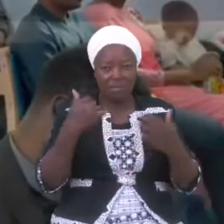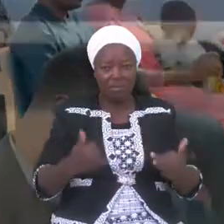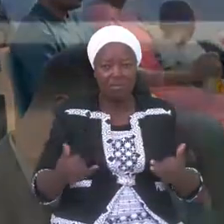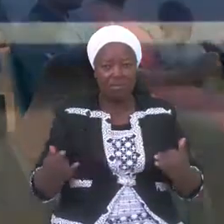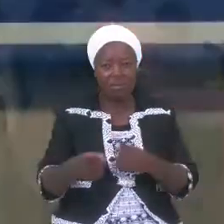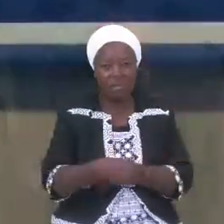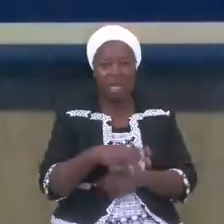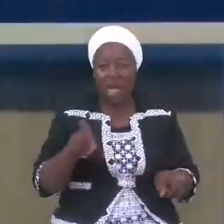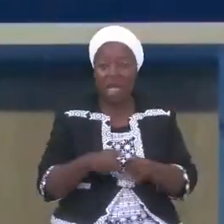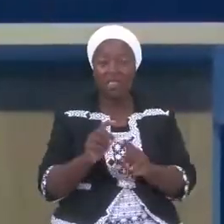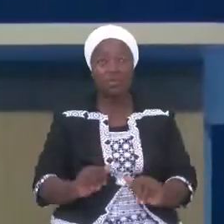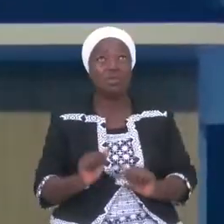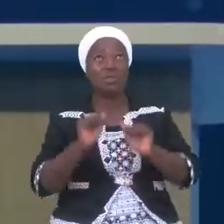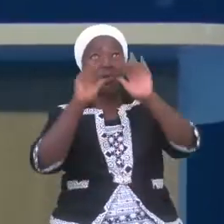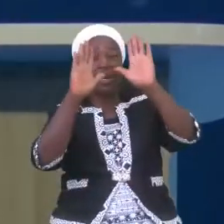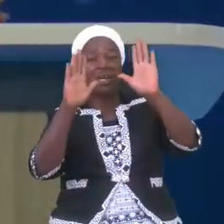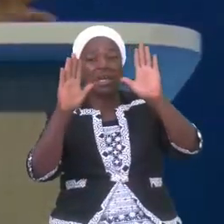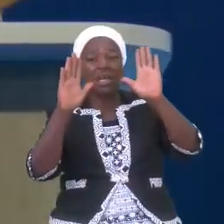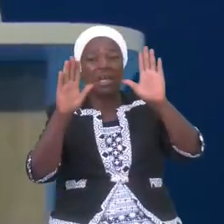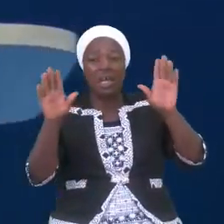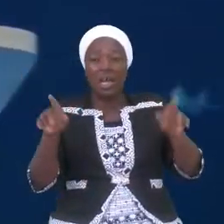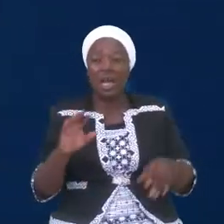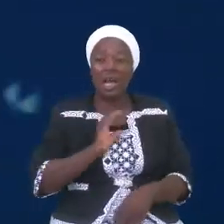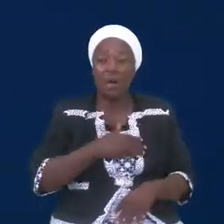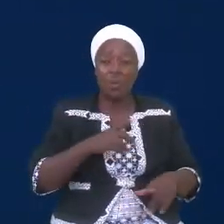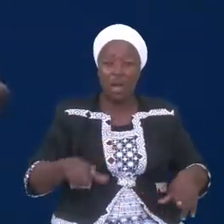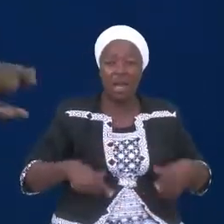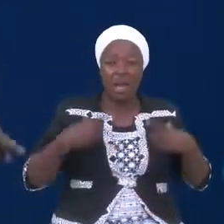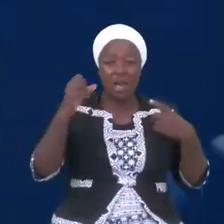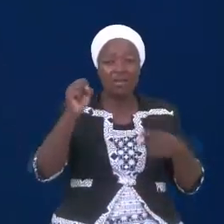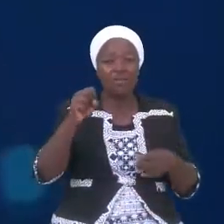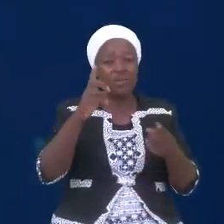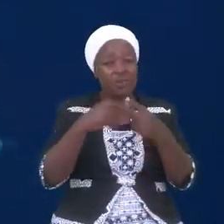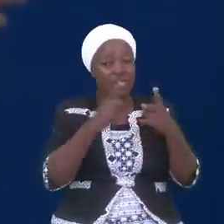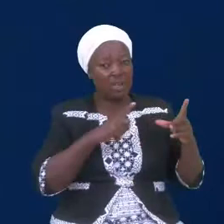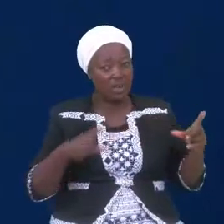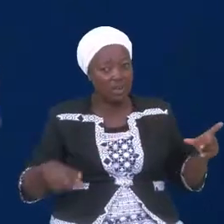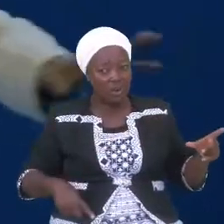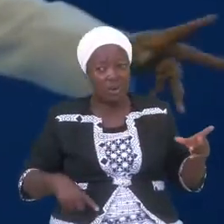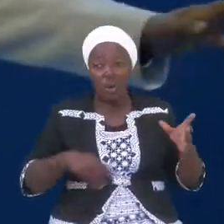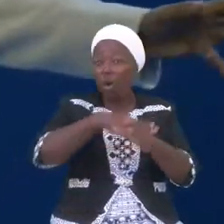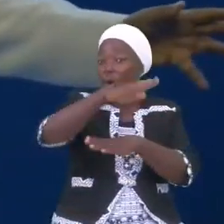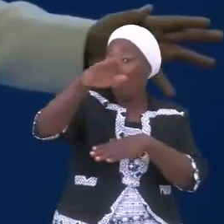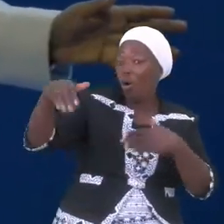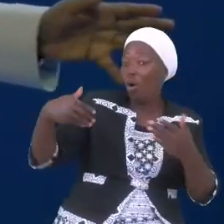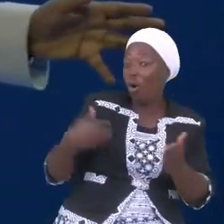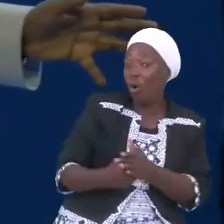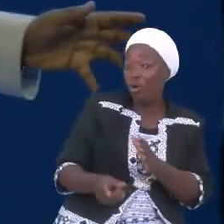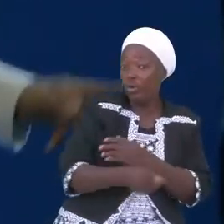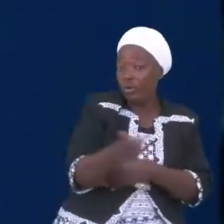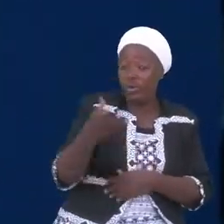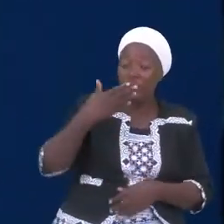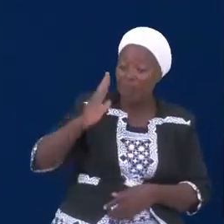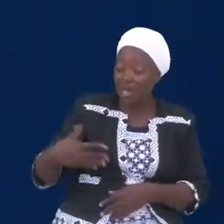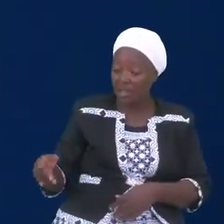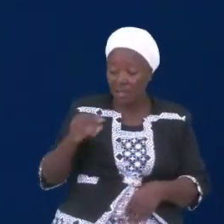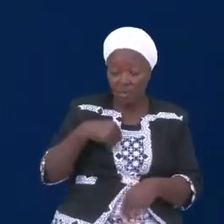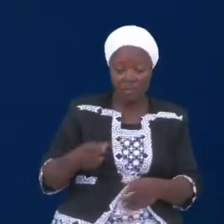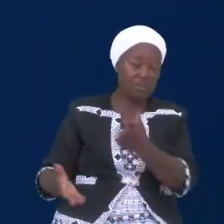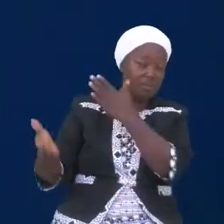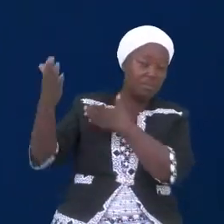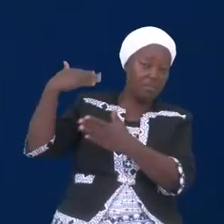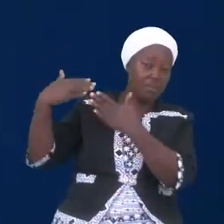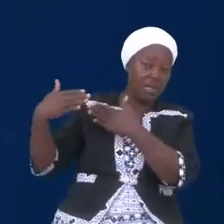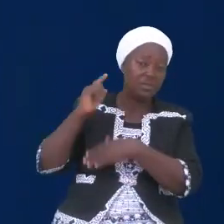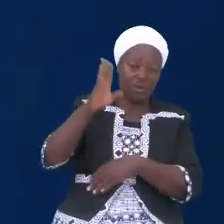hand over, as we surrender our lives to the Lord, all those bad things of the past, they'll